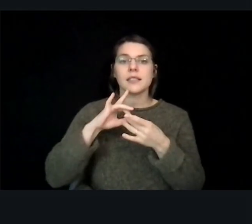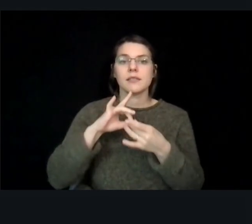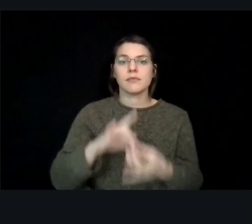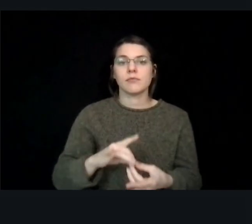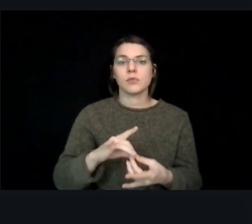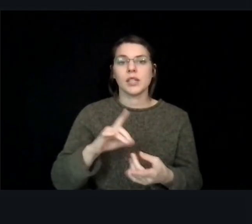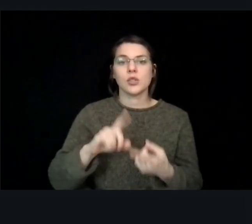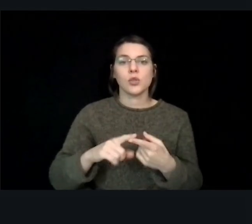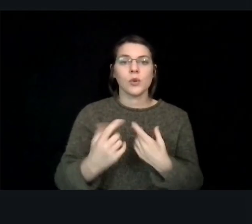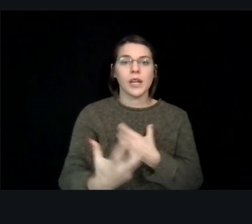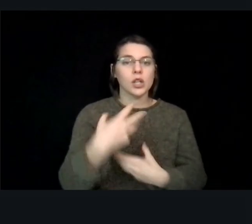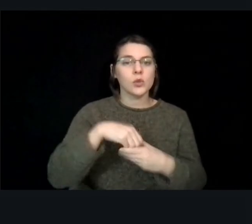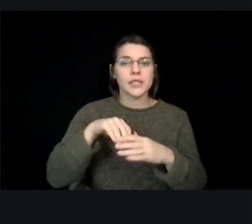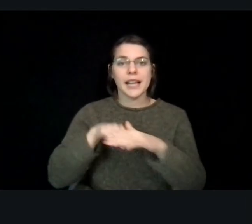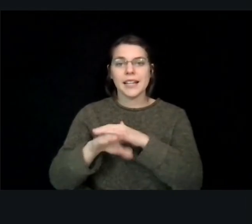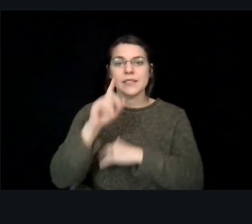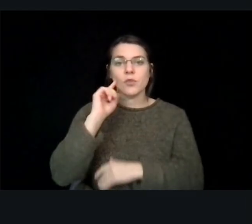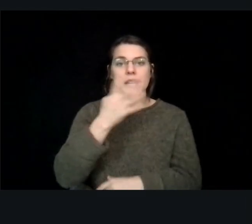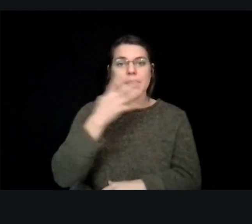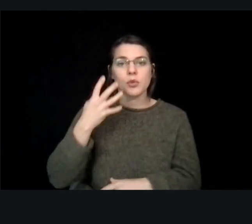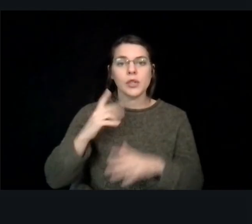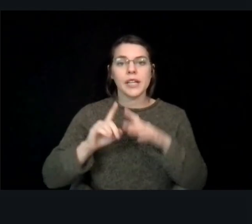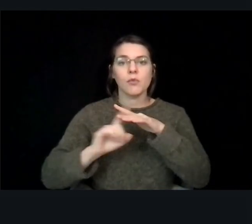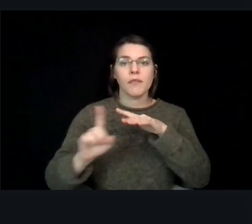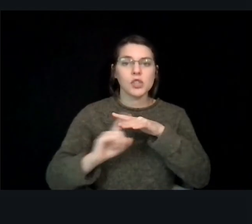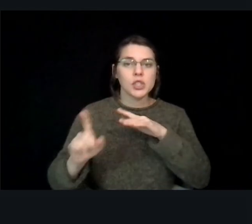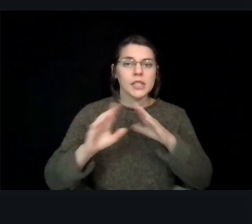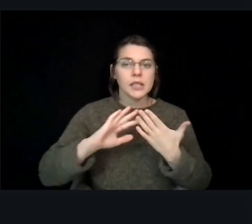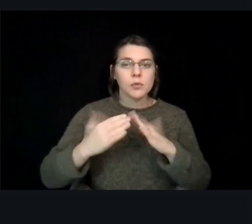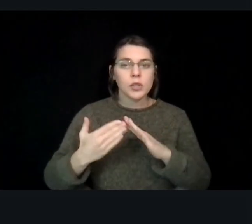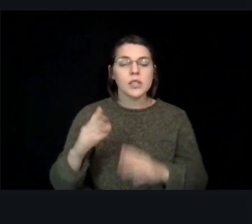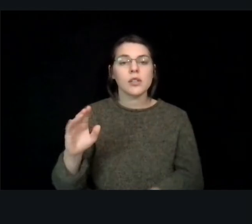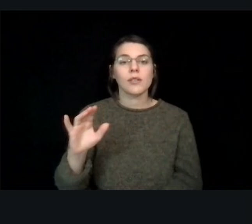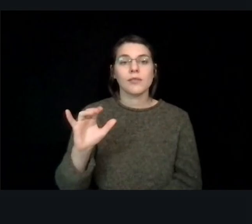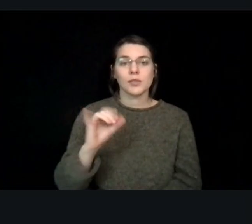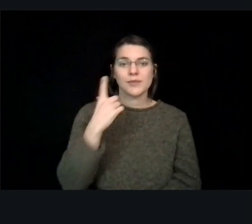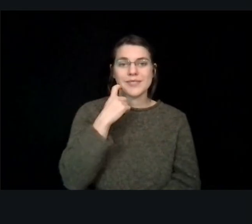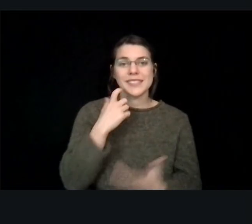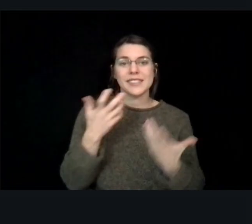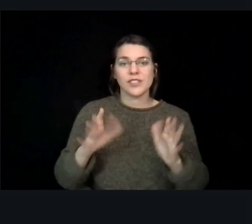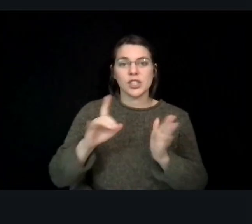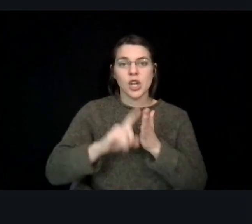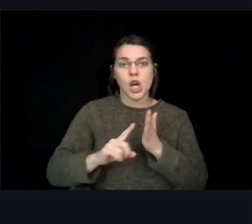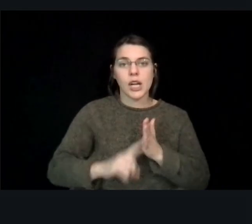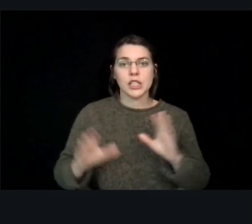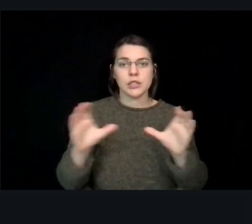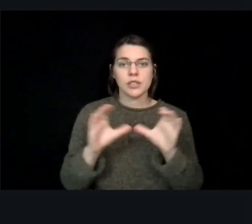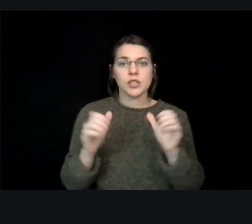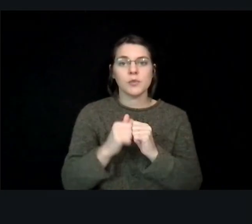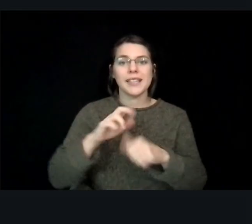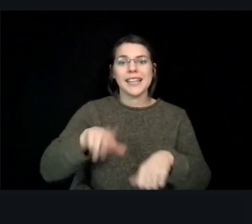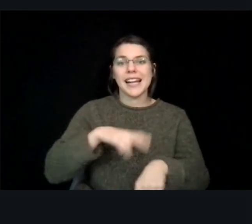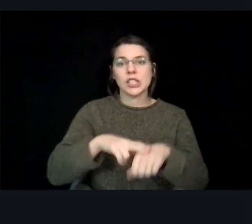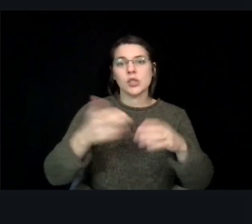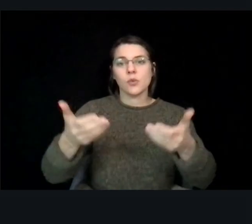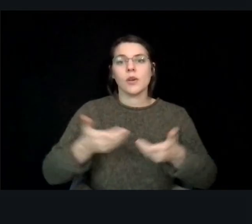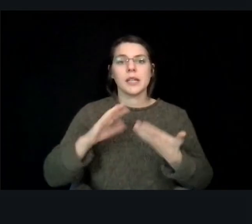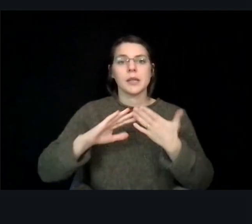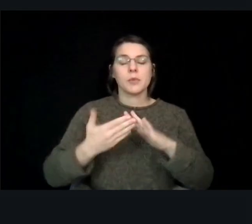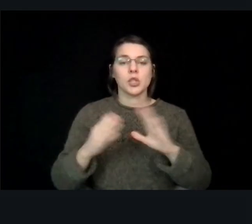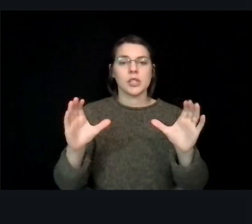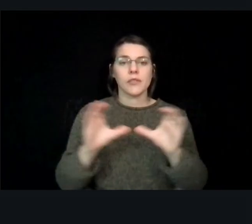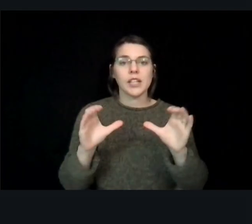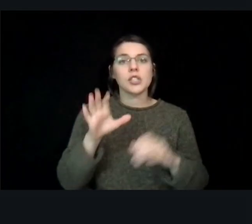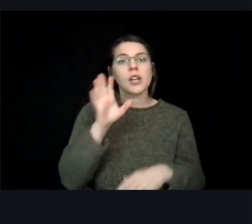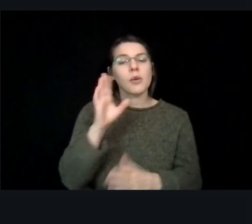communities. We just recently completed an audit and certification with the National Welcoming Community Certification, which I will share a little bit more about